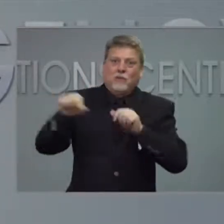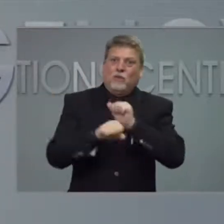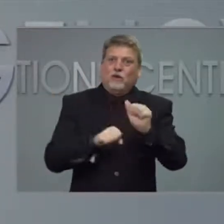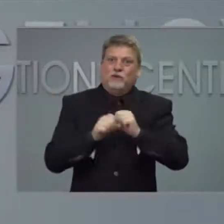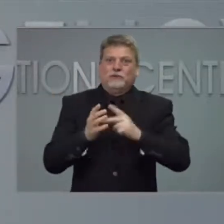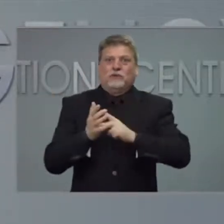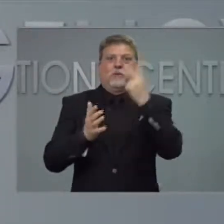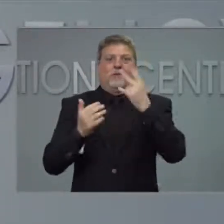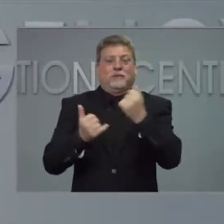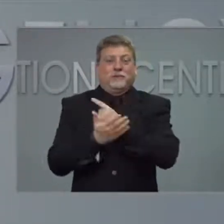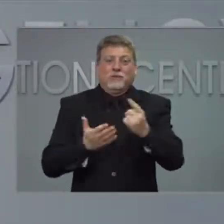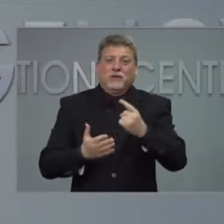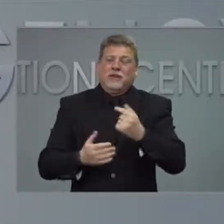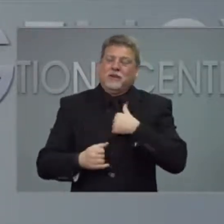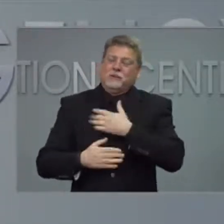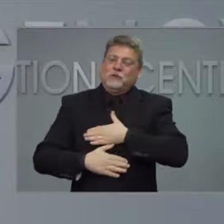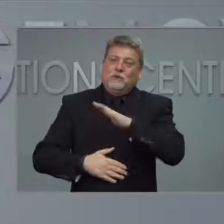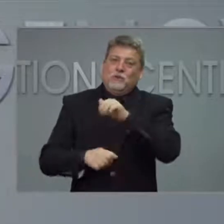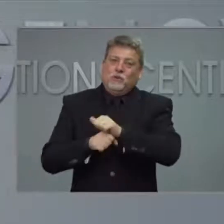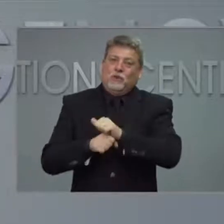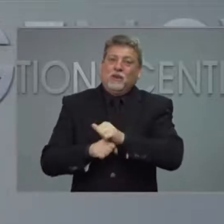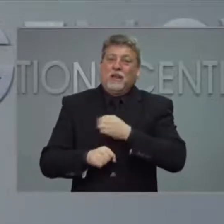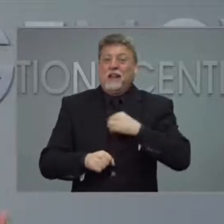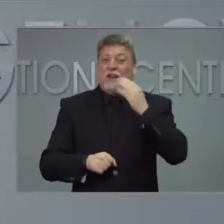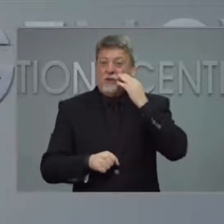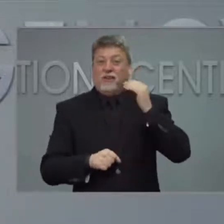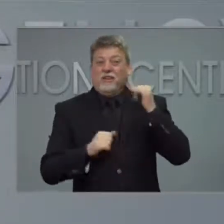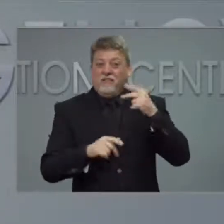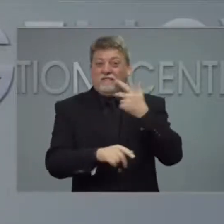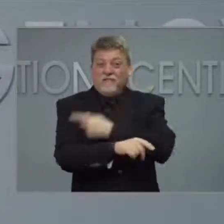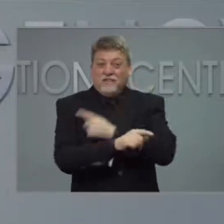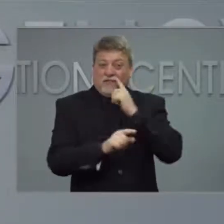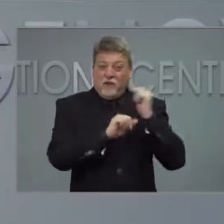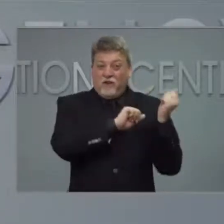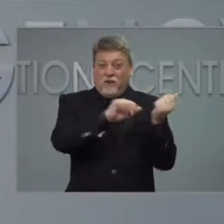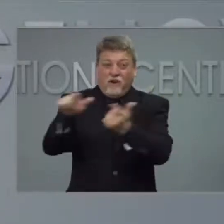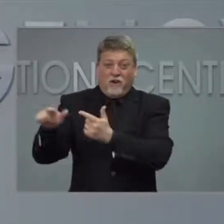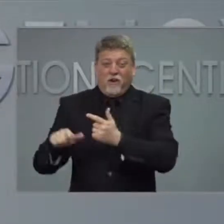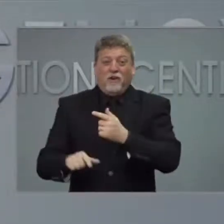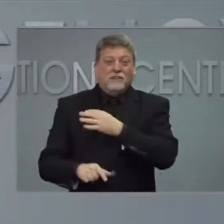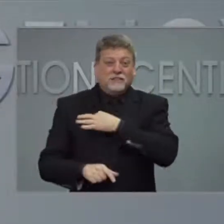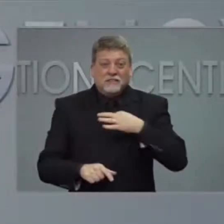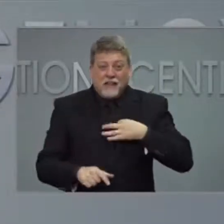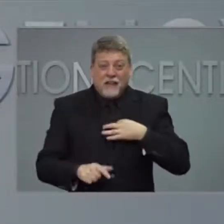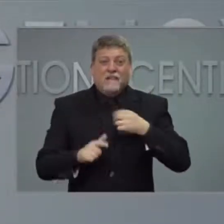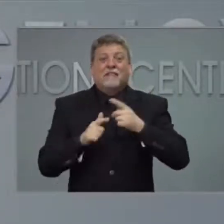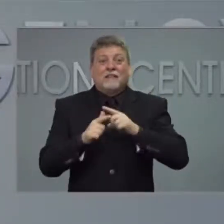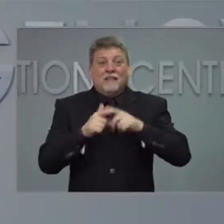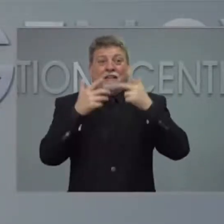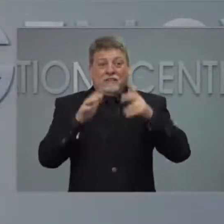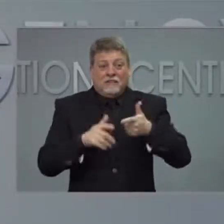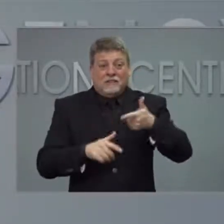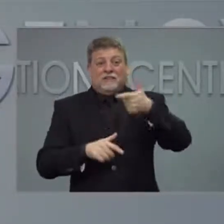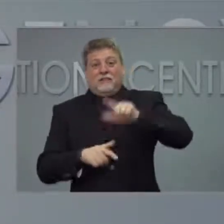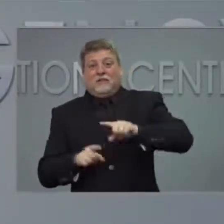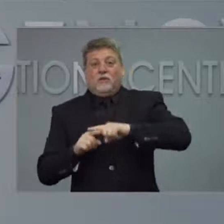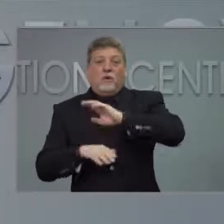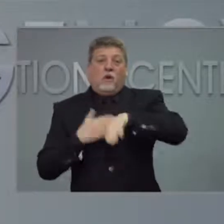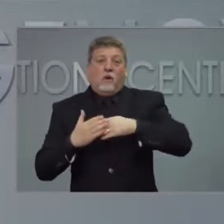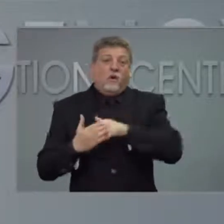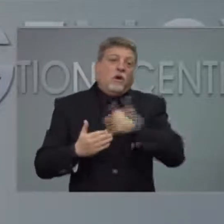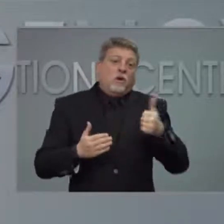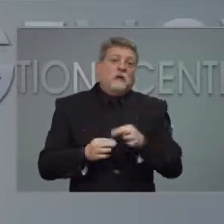it's going to take some time in order to get all of our school personnel and then ultimately our other frontline essential workers vaccinated. Thank you.